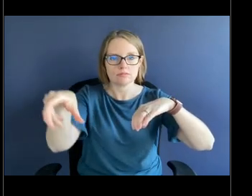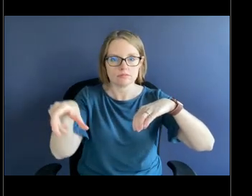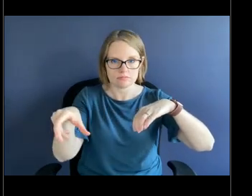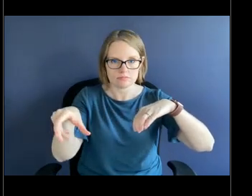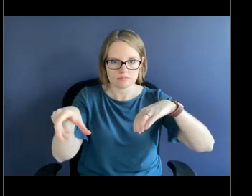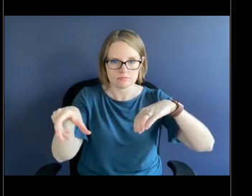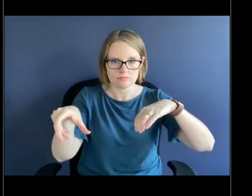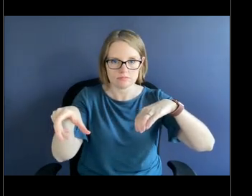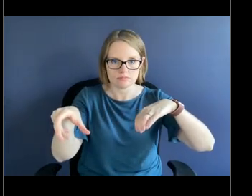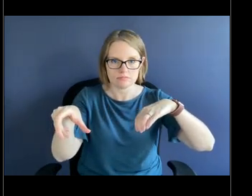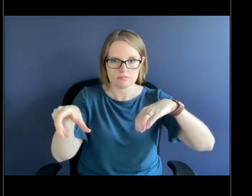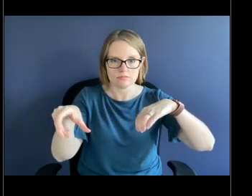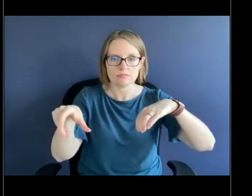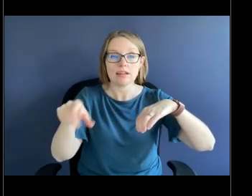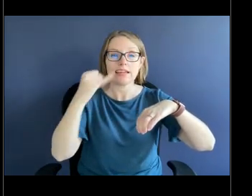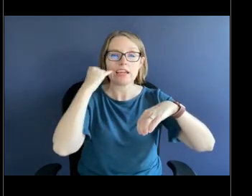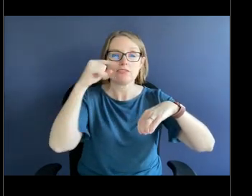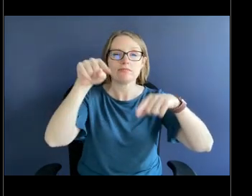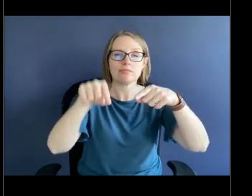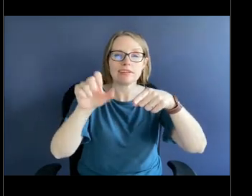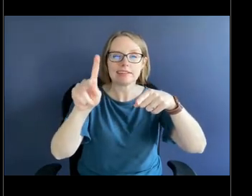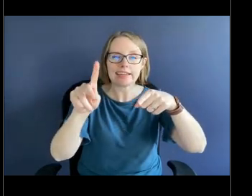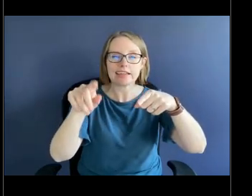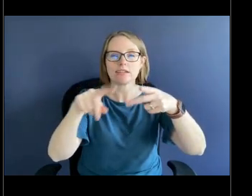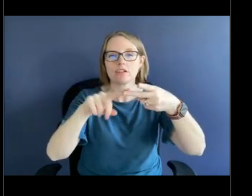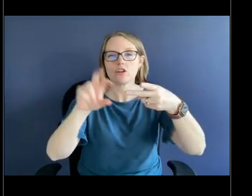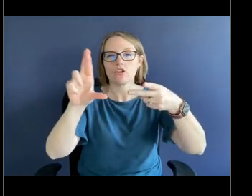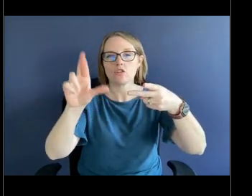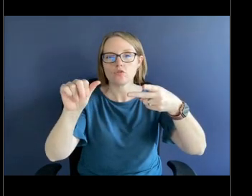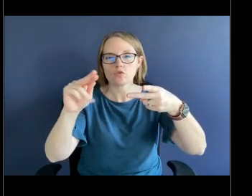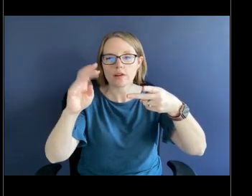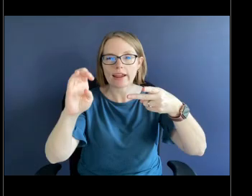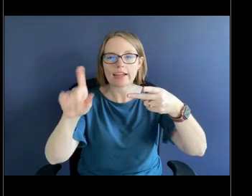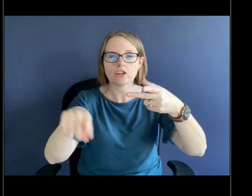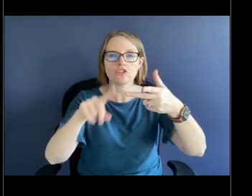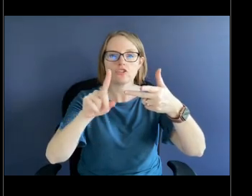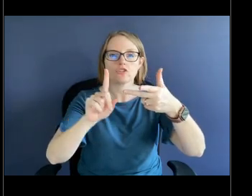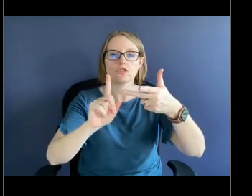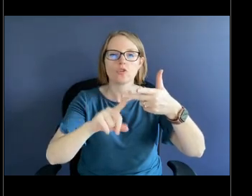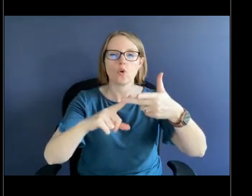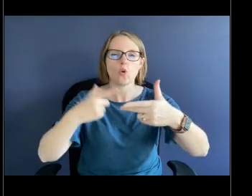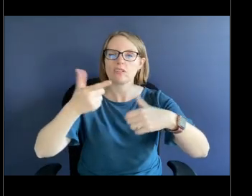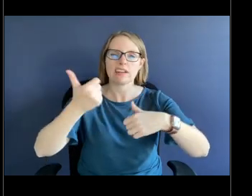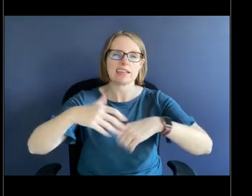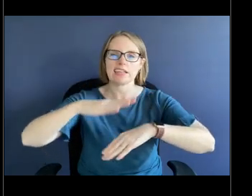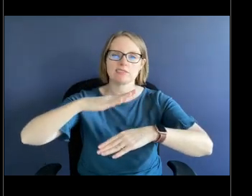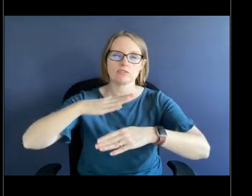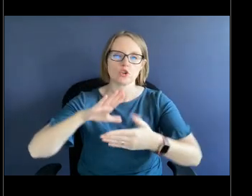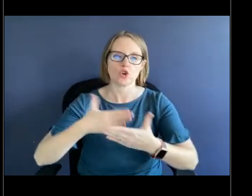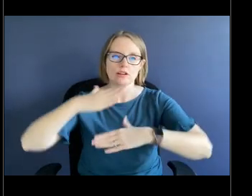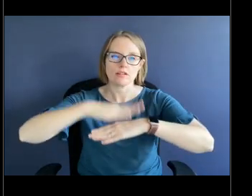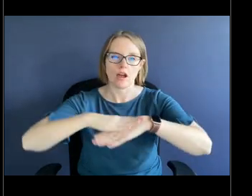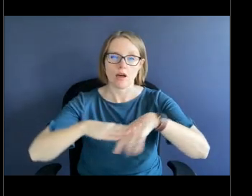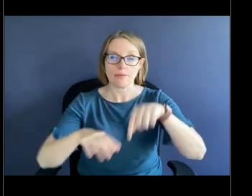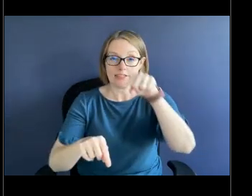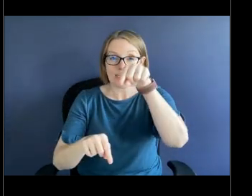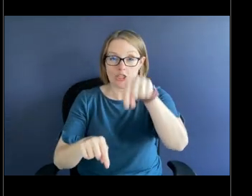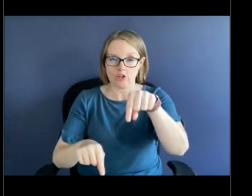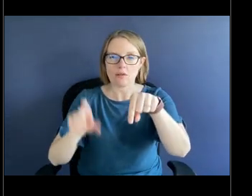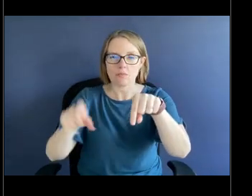a U-shaped kitchen with a sink, range, or cooktop at